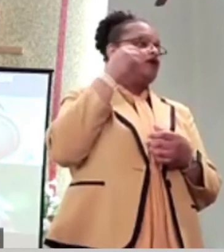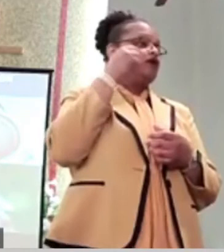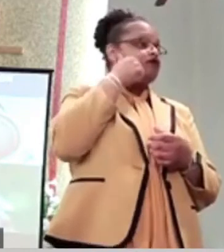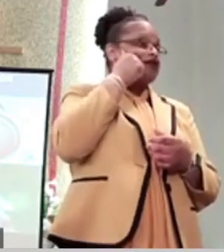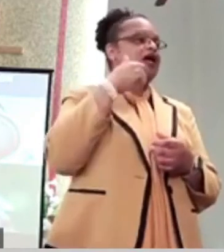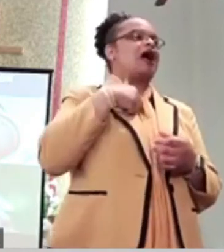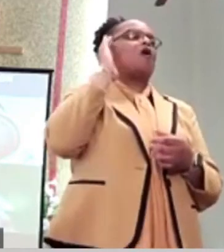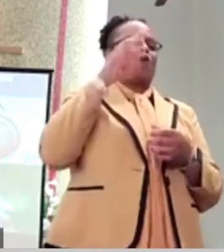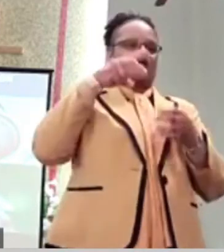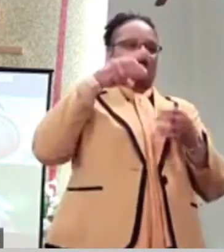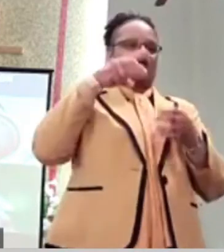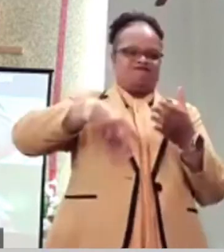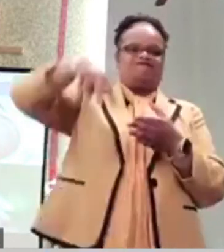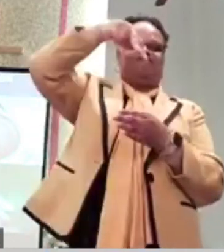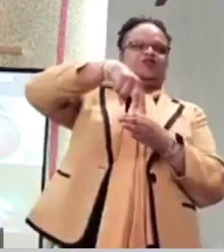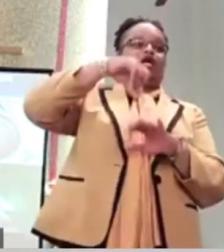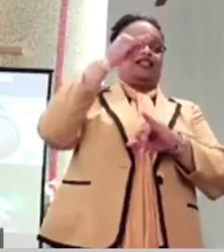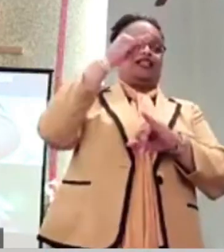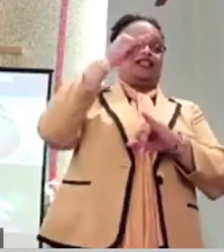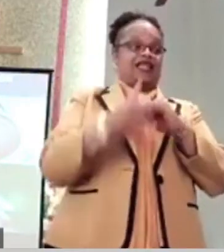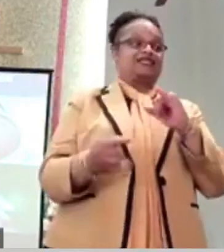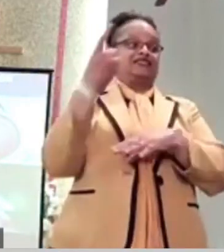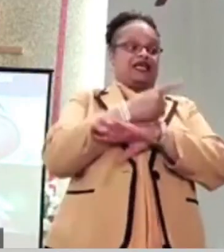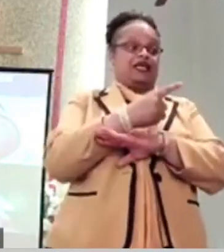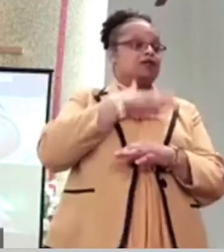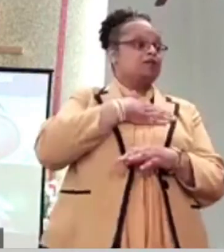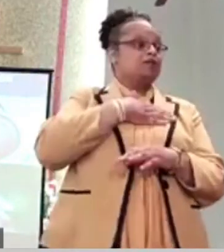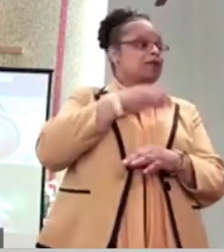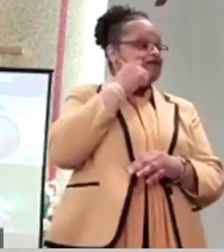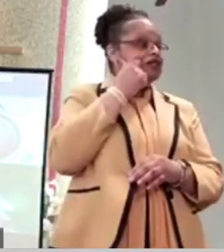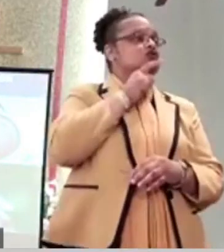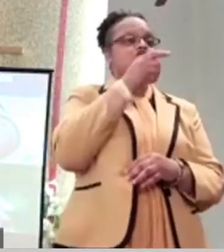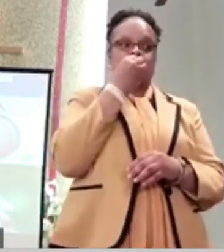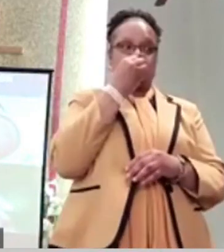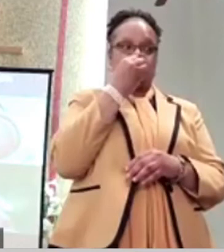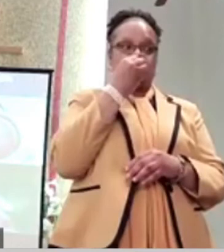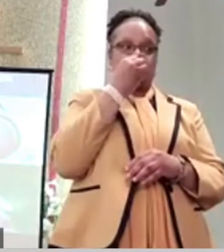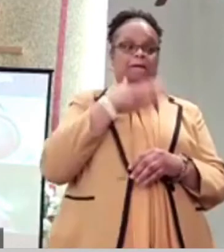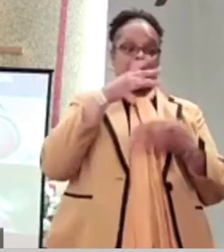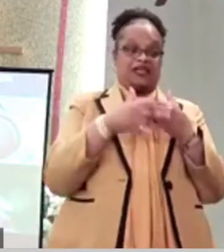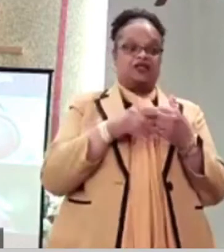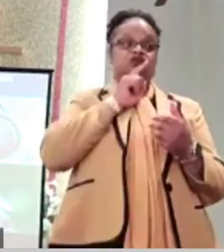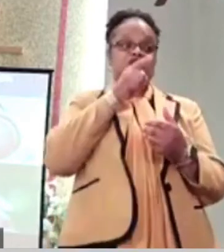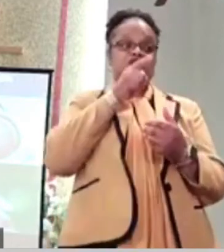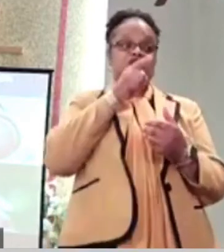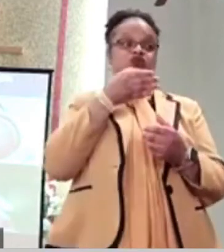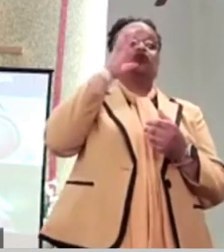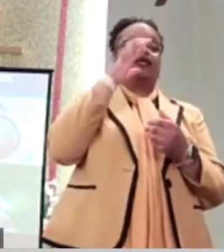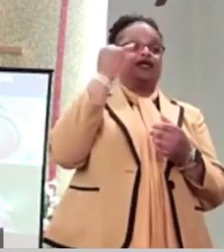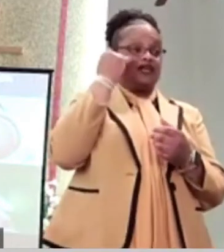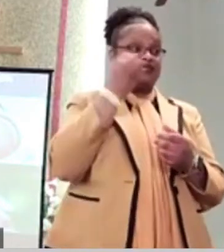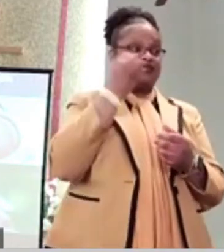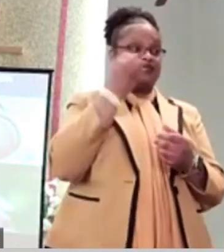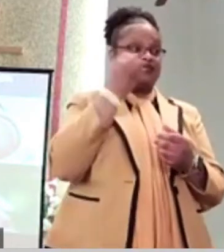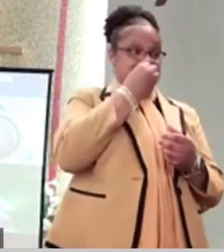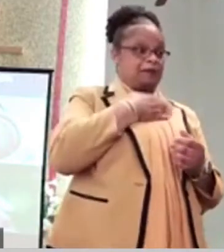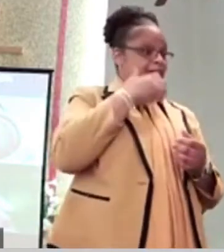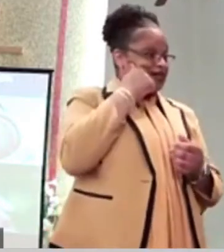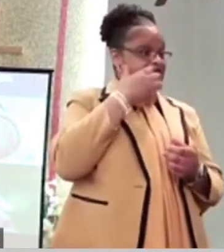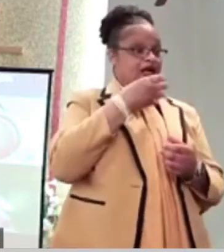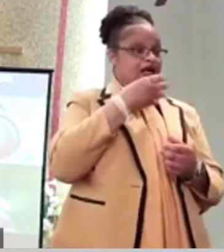last day. For my flesh is real food, and my blood is real drink. Whoever eats my flesh